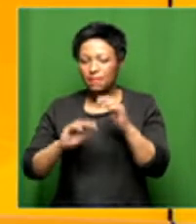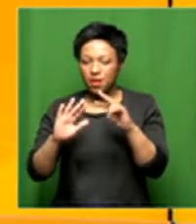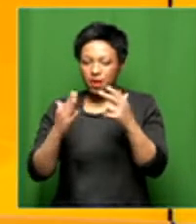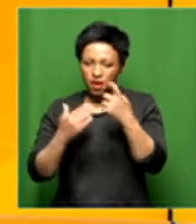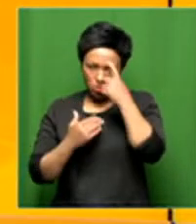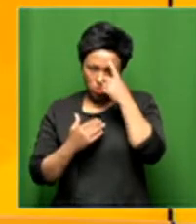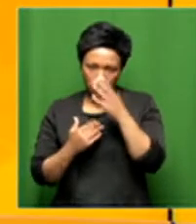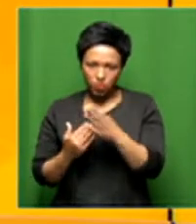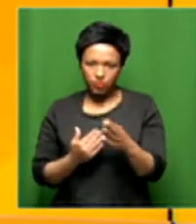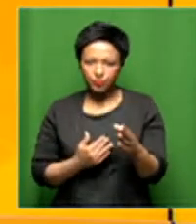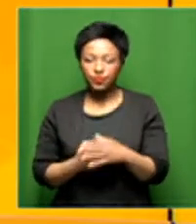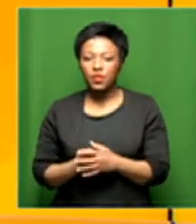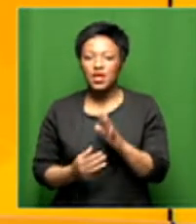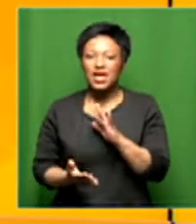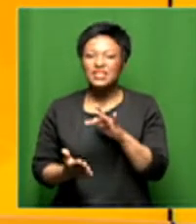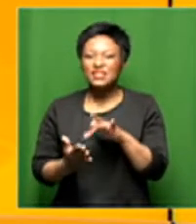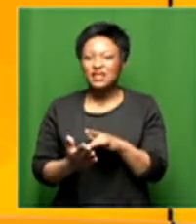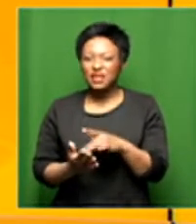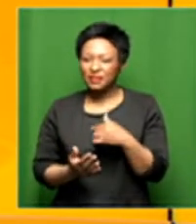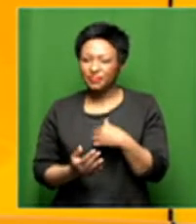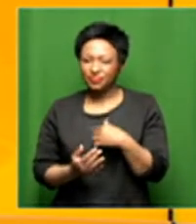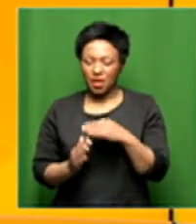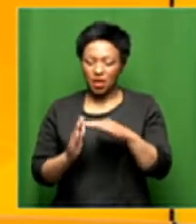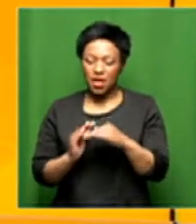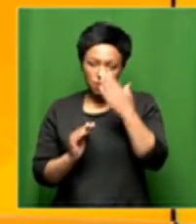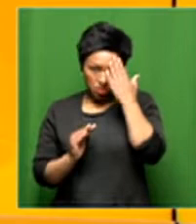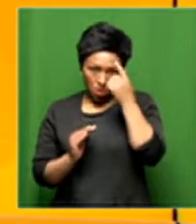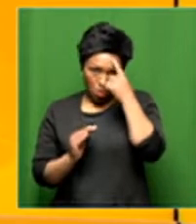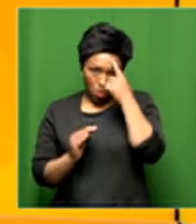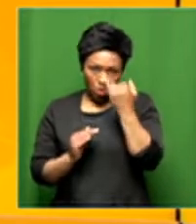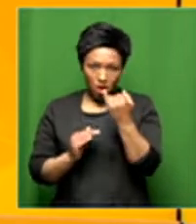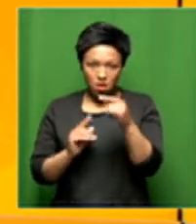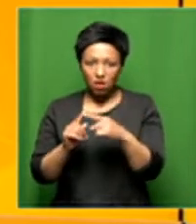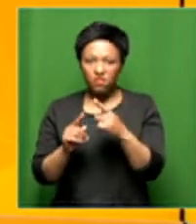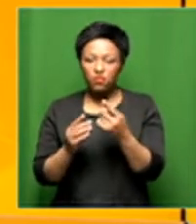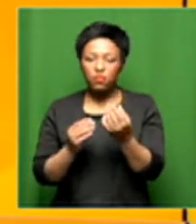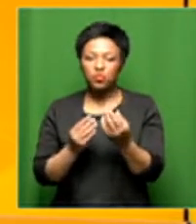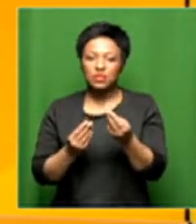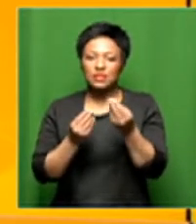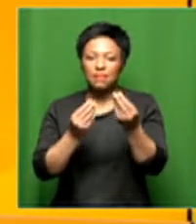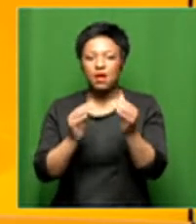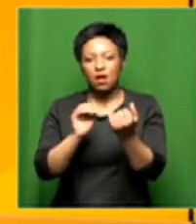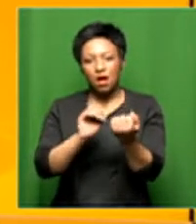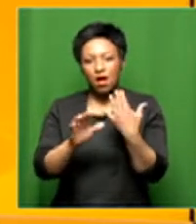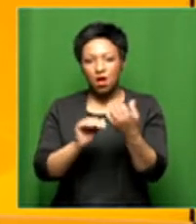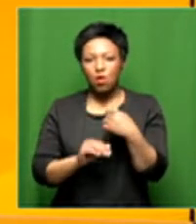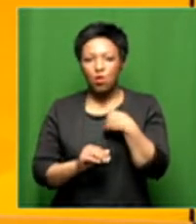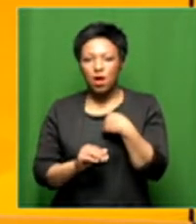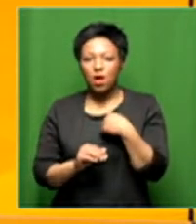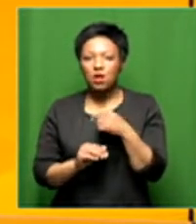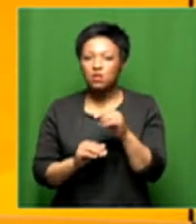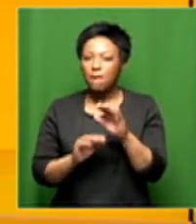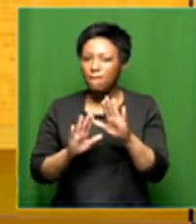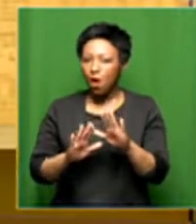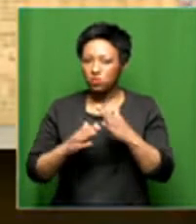The Center for the Less Good Idea is calling on artists to submit their artwork towards the Highway Notice project Pause, Breathe.